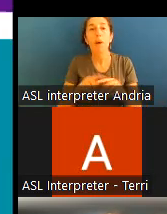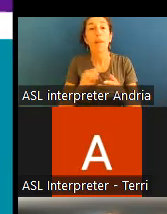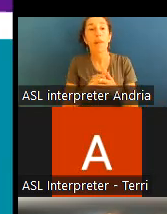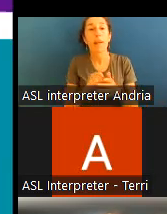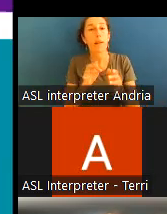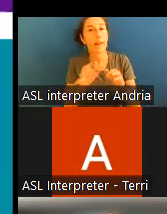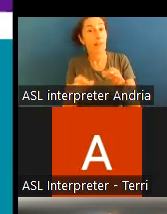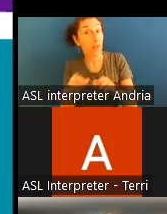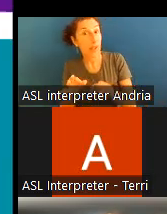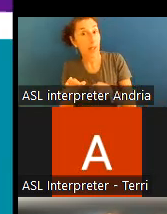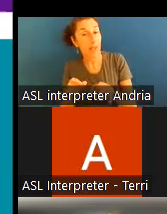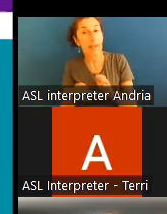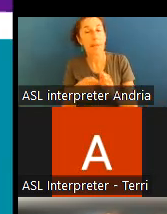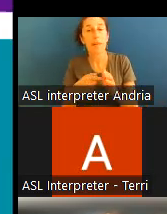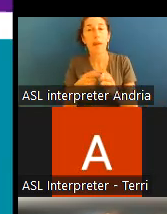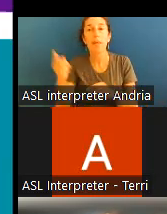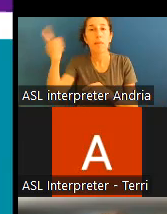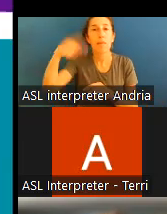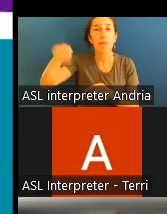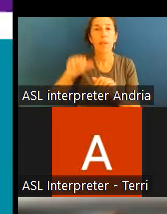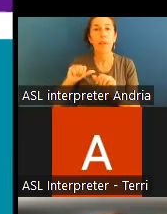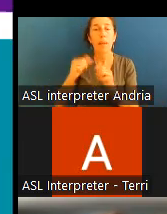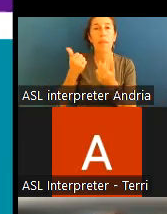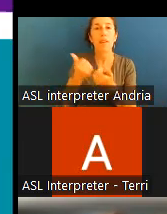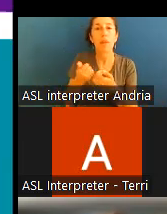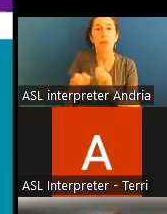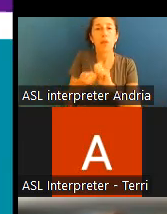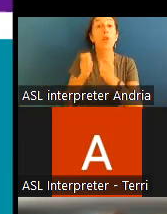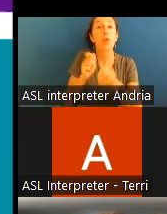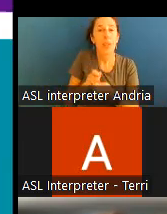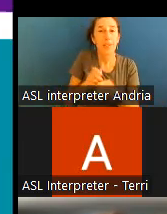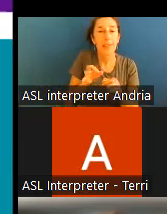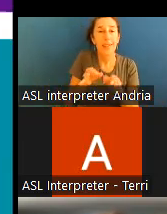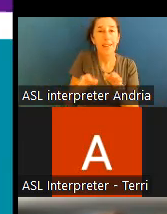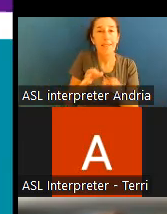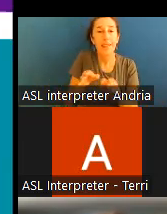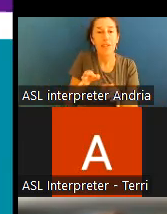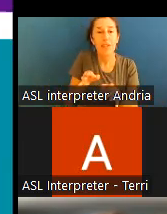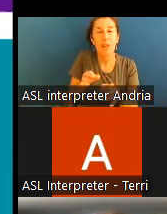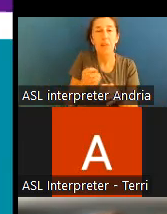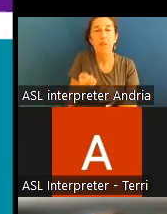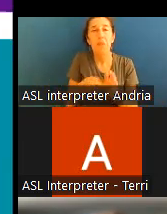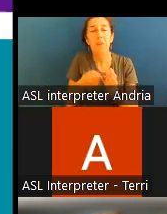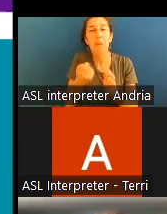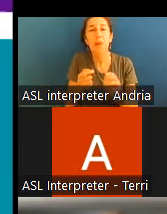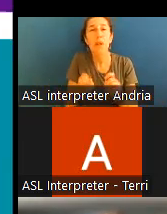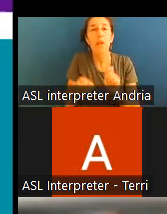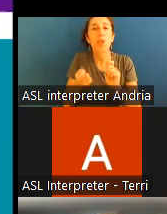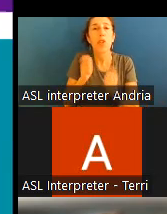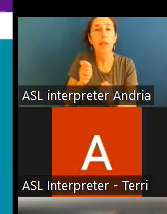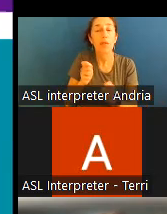great definition right now of intimate partner violence that includes such things as technological